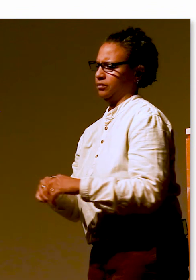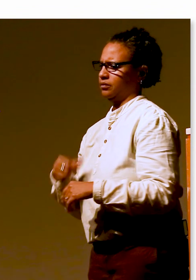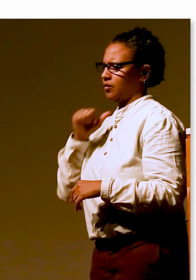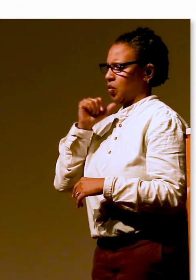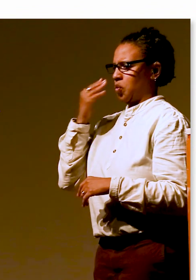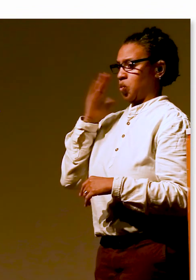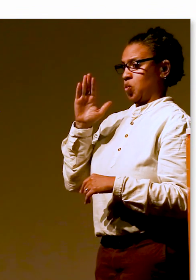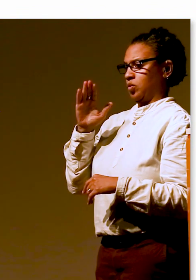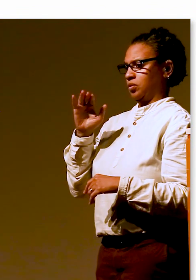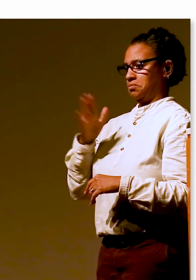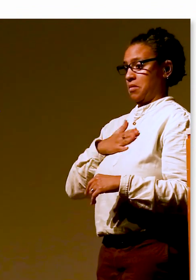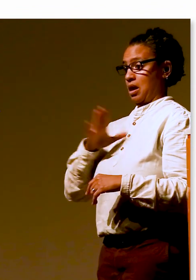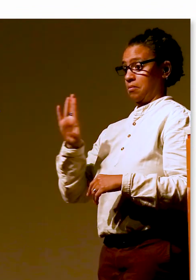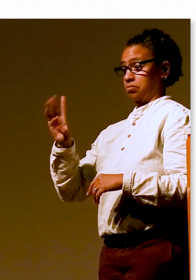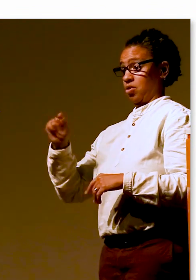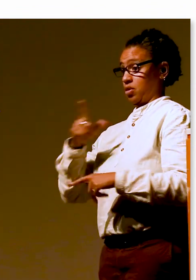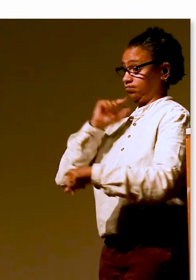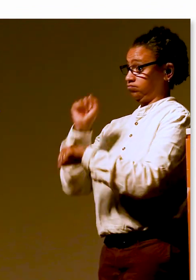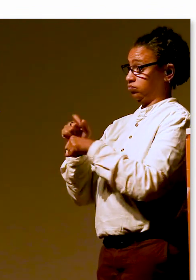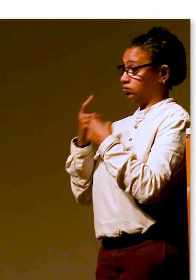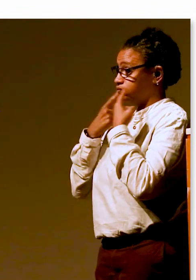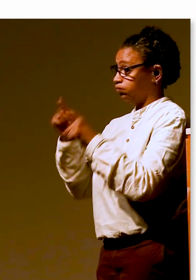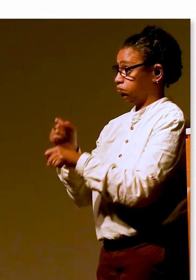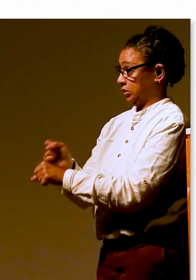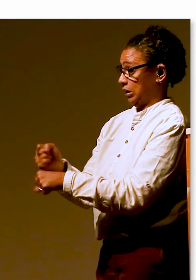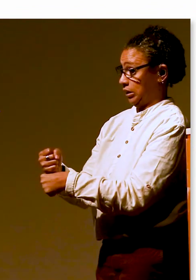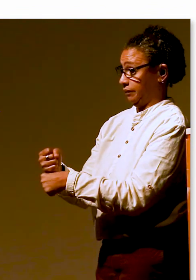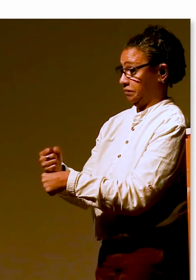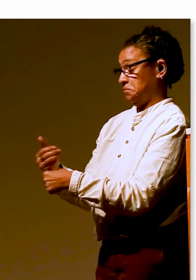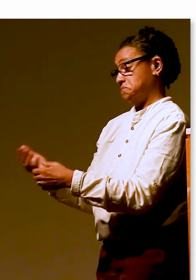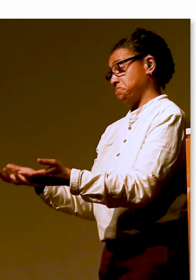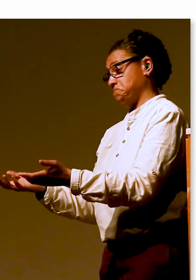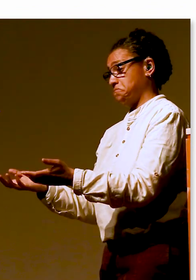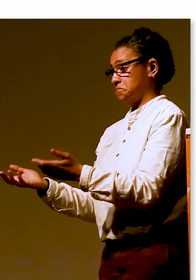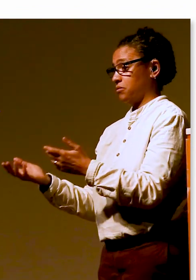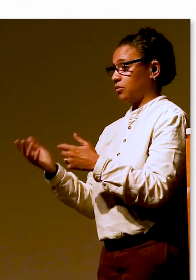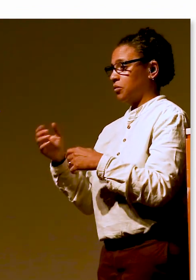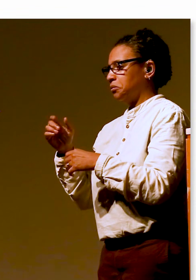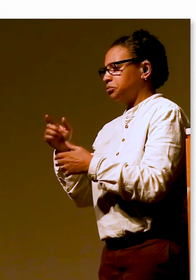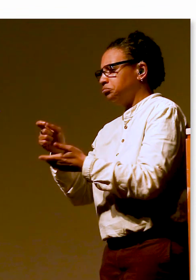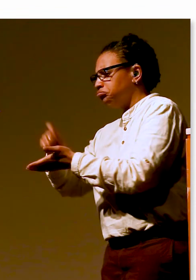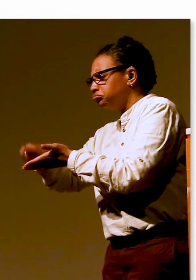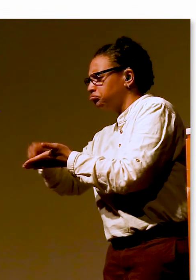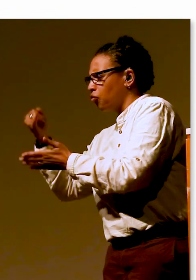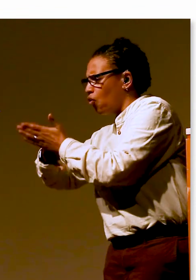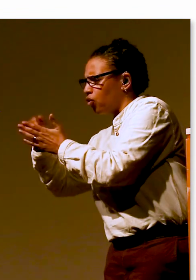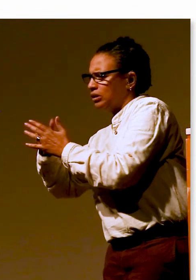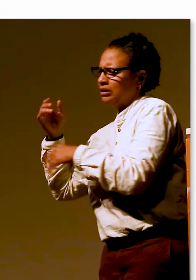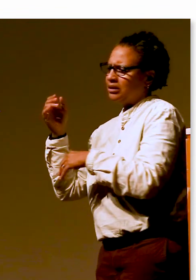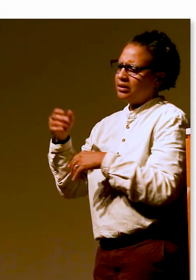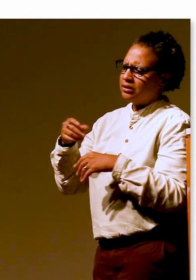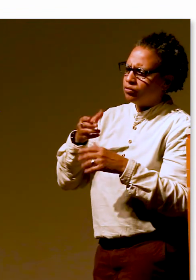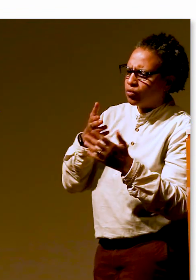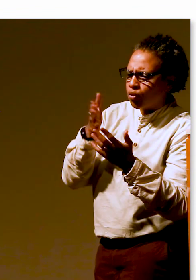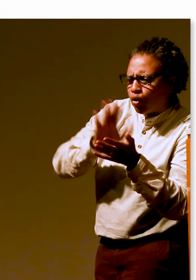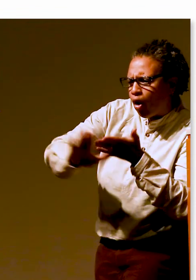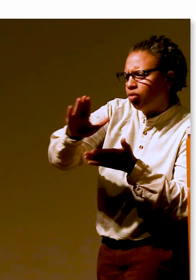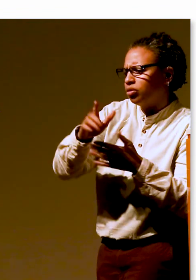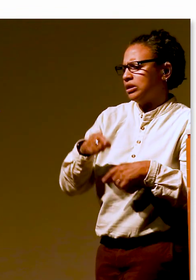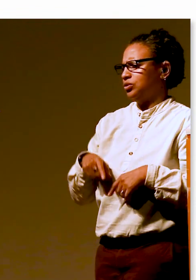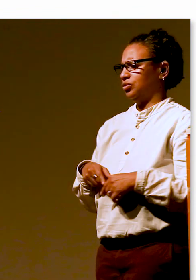do. I was studying art history, I was working my way through college, I was the head of 3 clubs